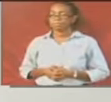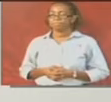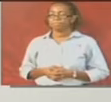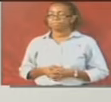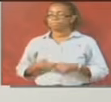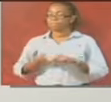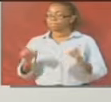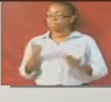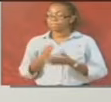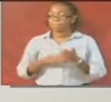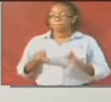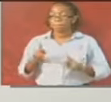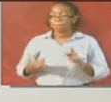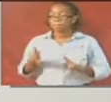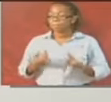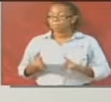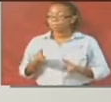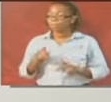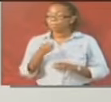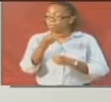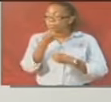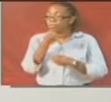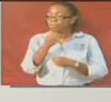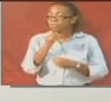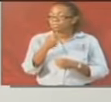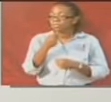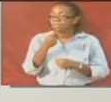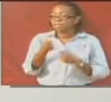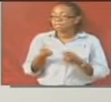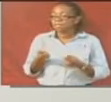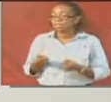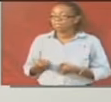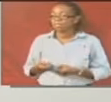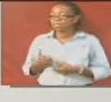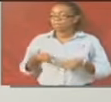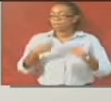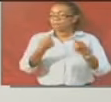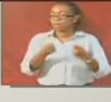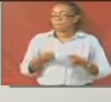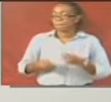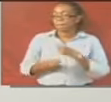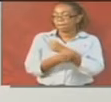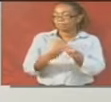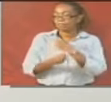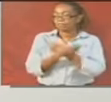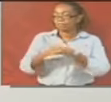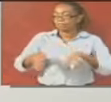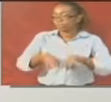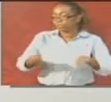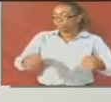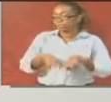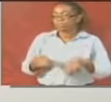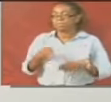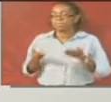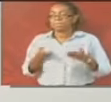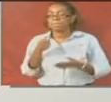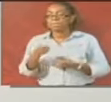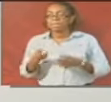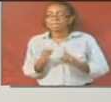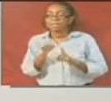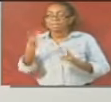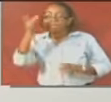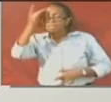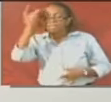to a beach as part of the contact tracing information that is gathered. But what we do note within